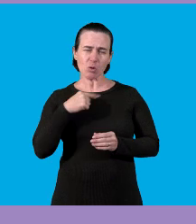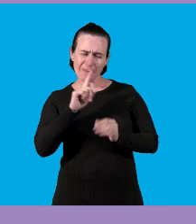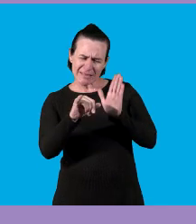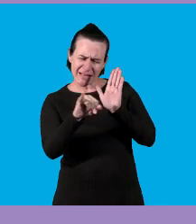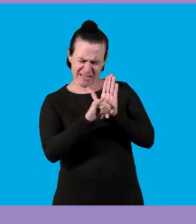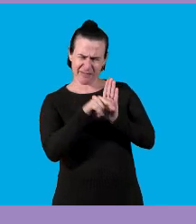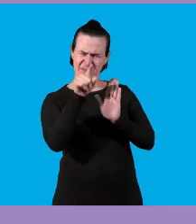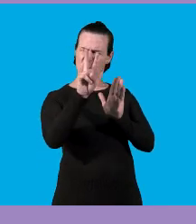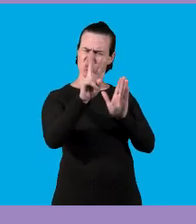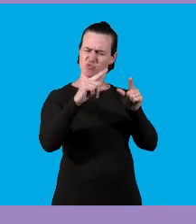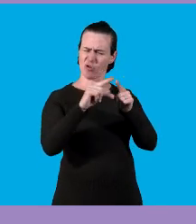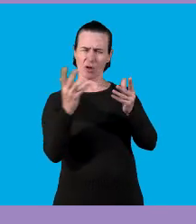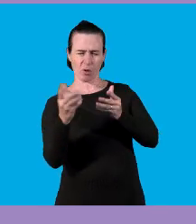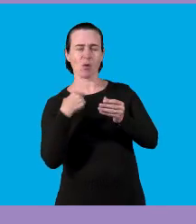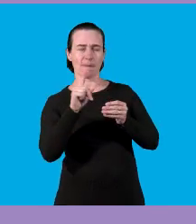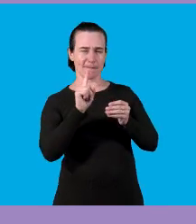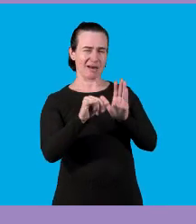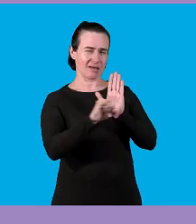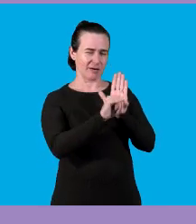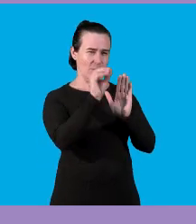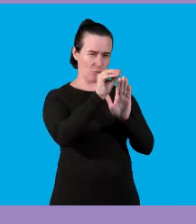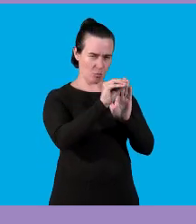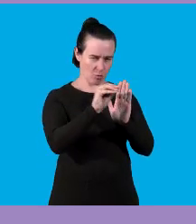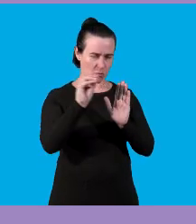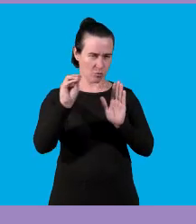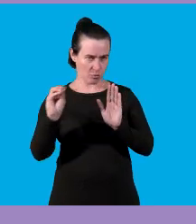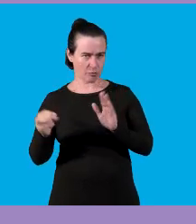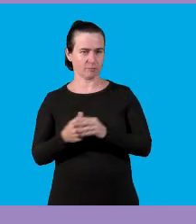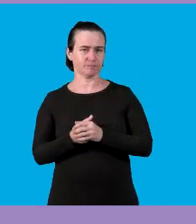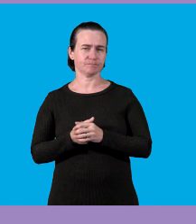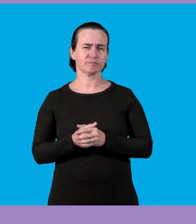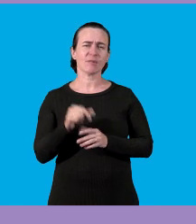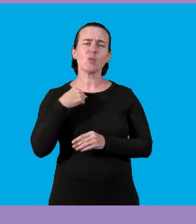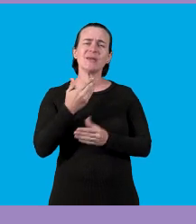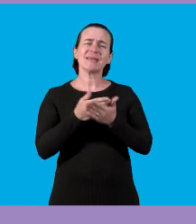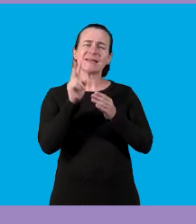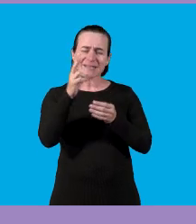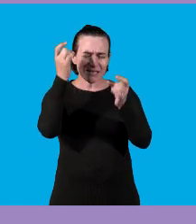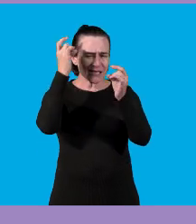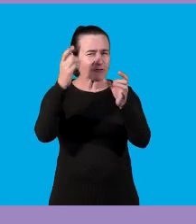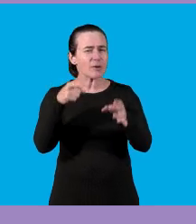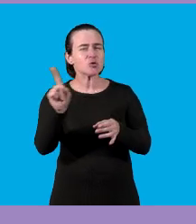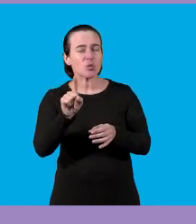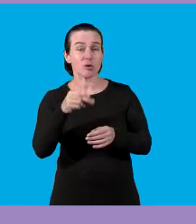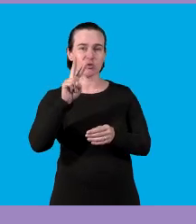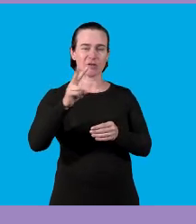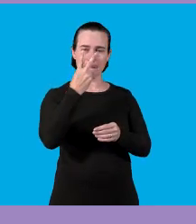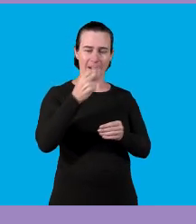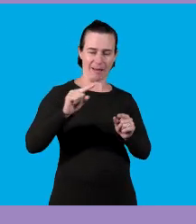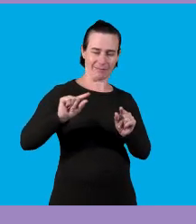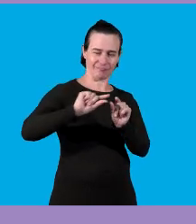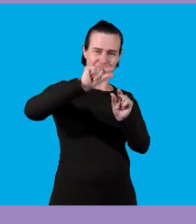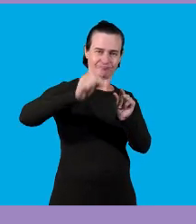with, and then look at what you are given. Look at those two triangles. What markings are there? There is